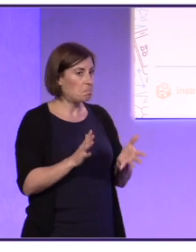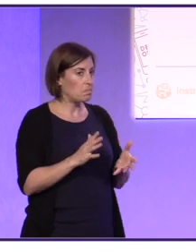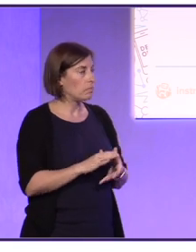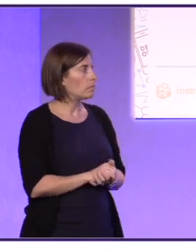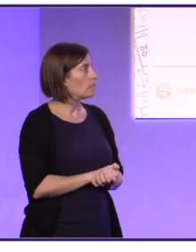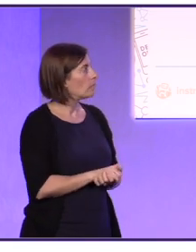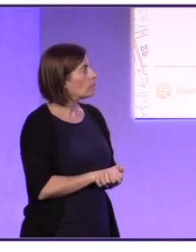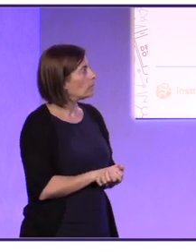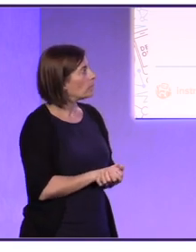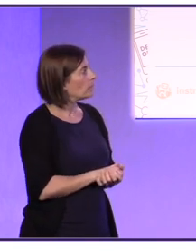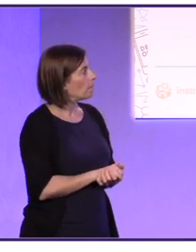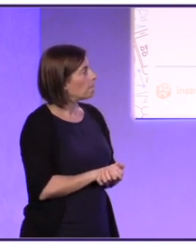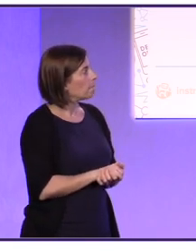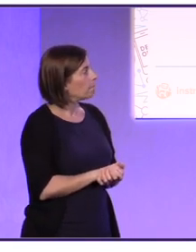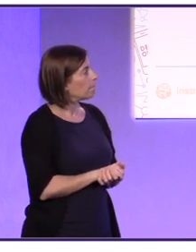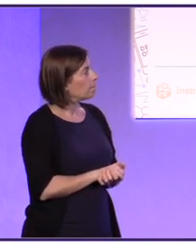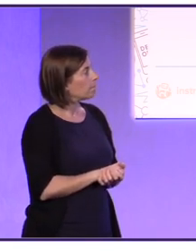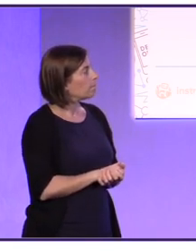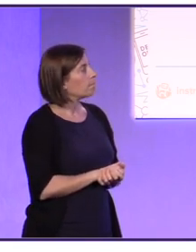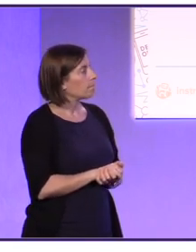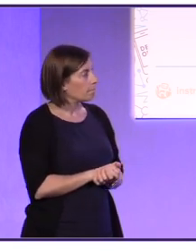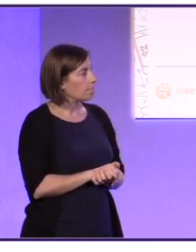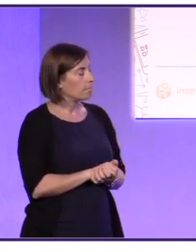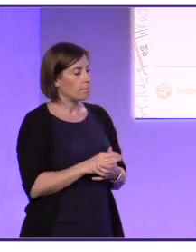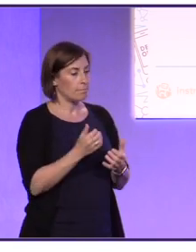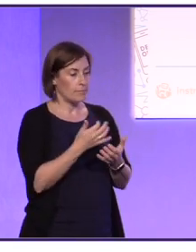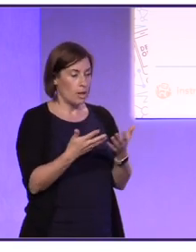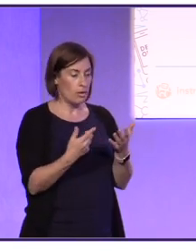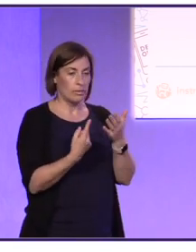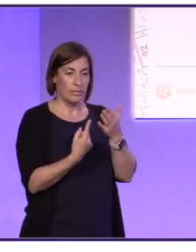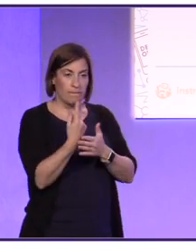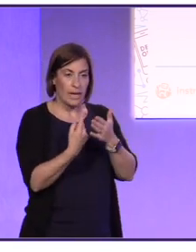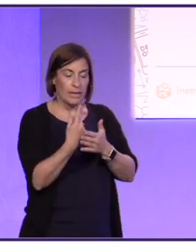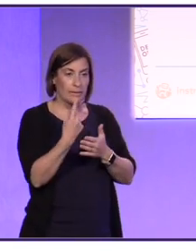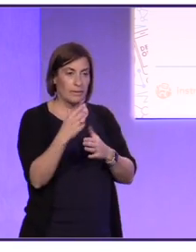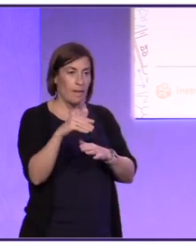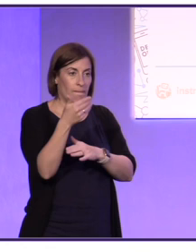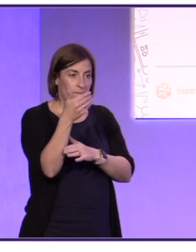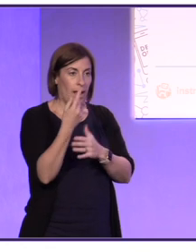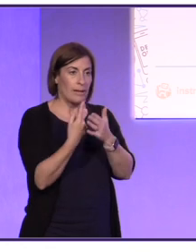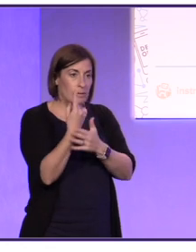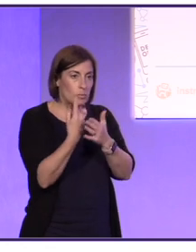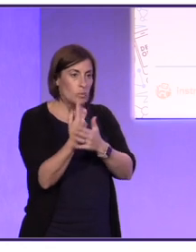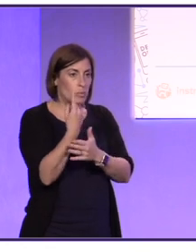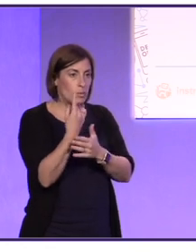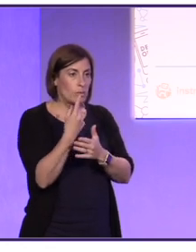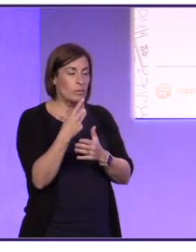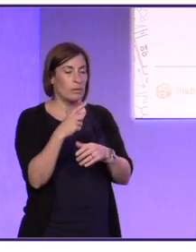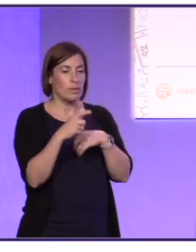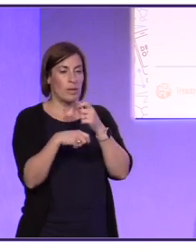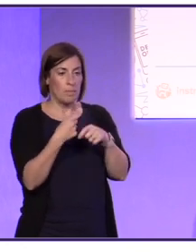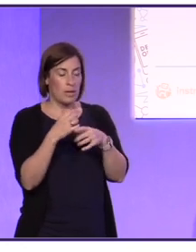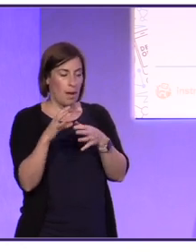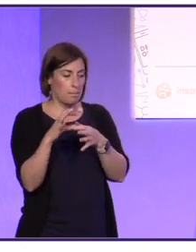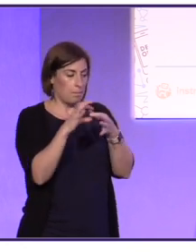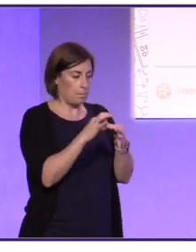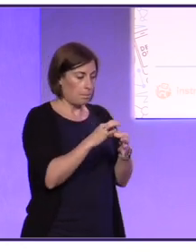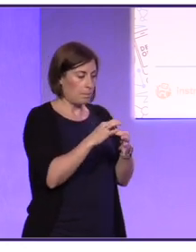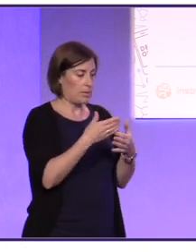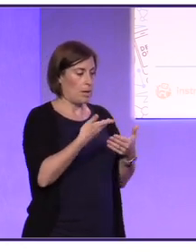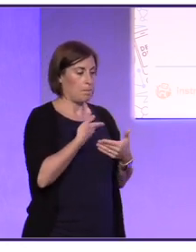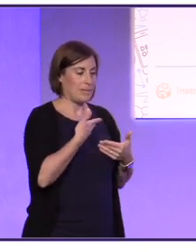It moved a lot of the flagging of the events and these issues close to where the business logic